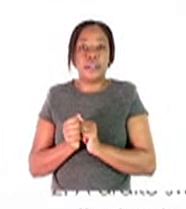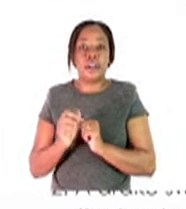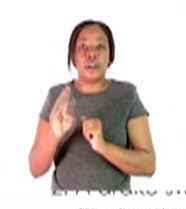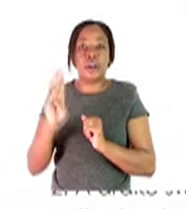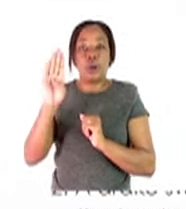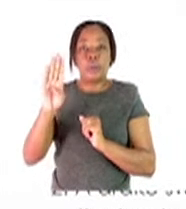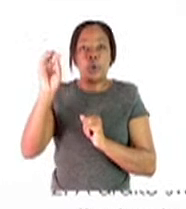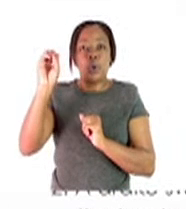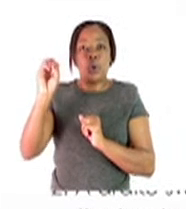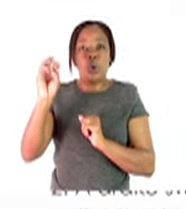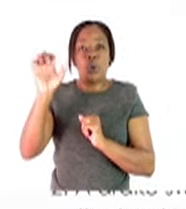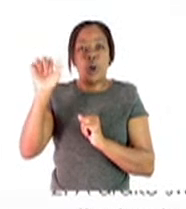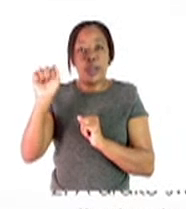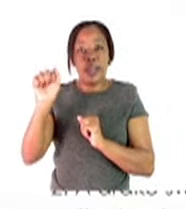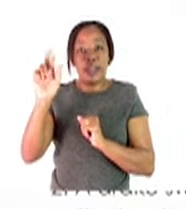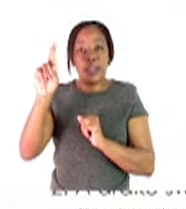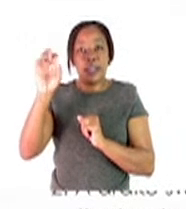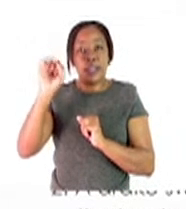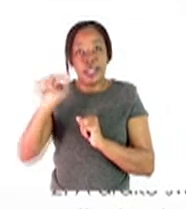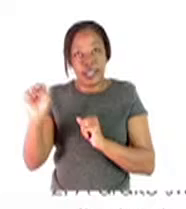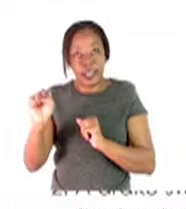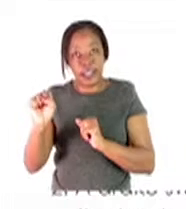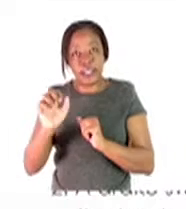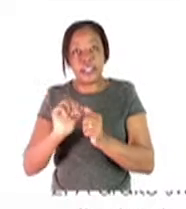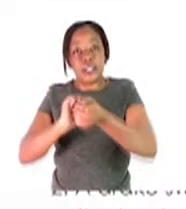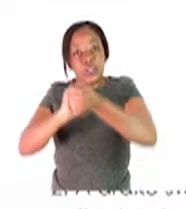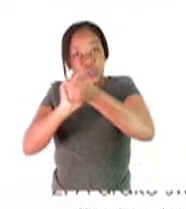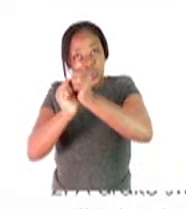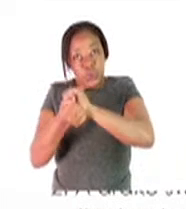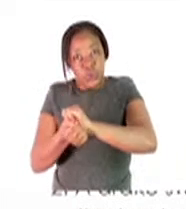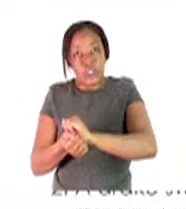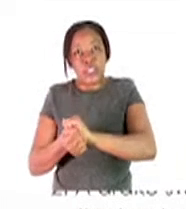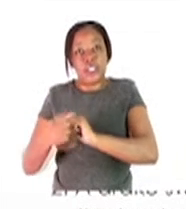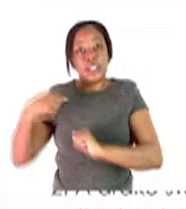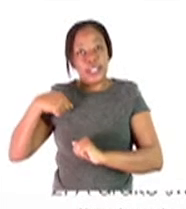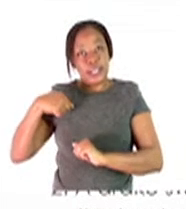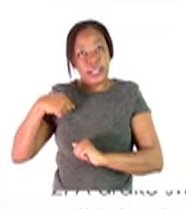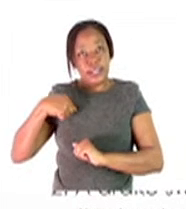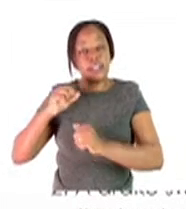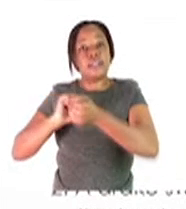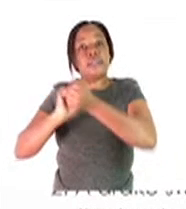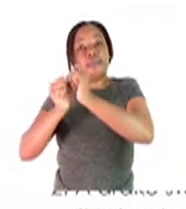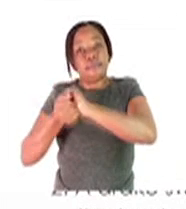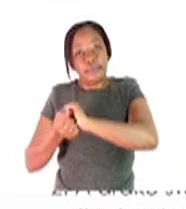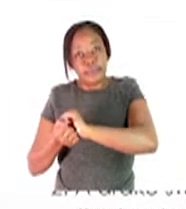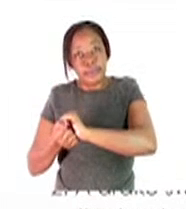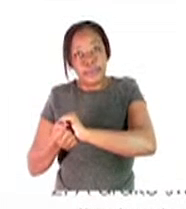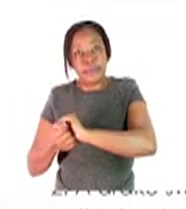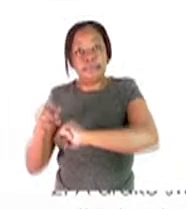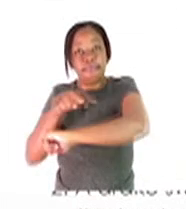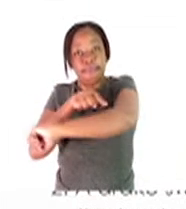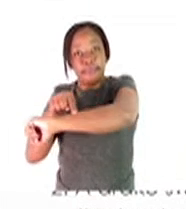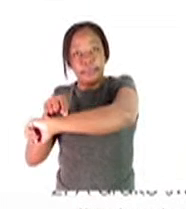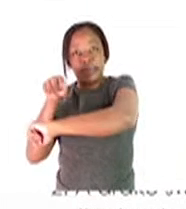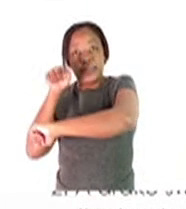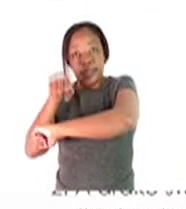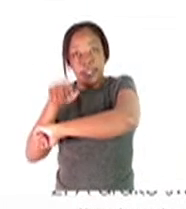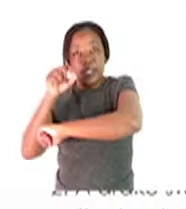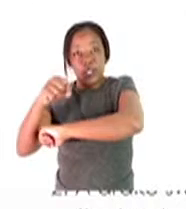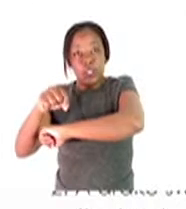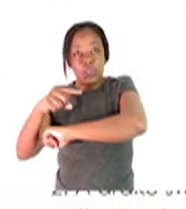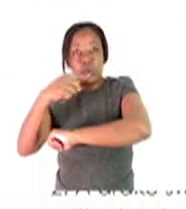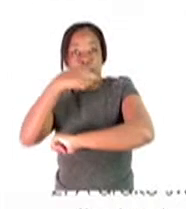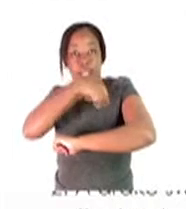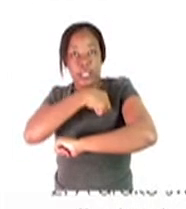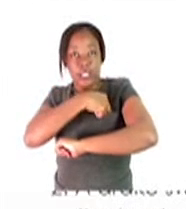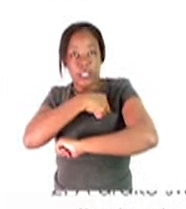What about the female pigs then? So that will be sows. Sows. Now